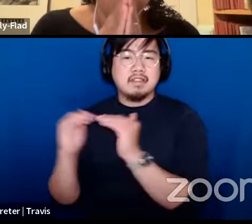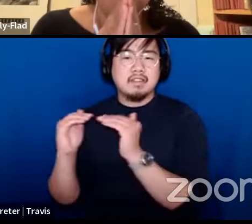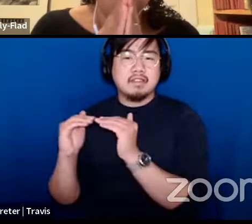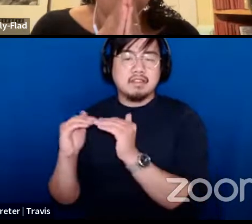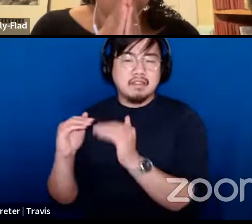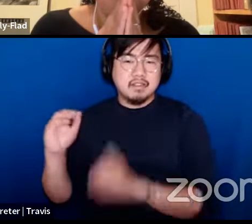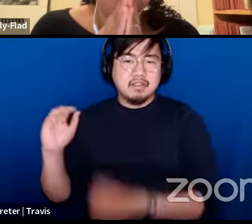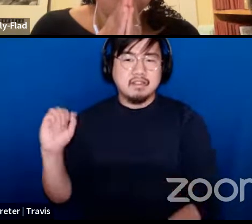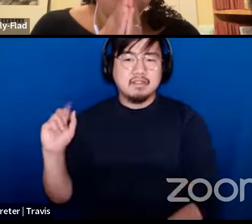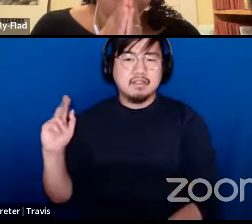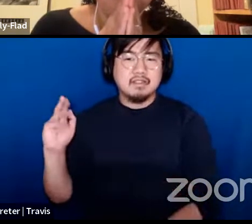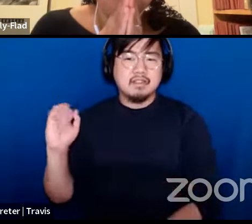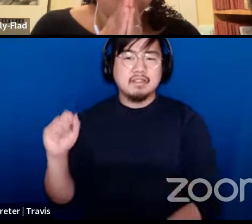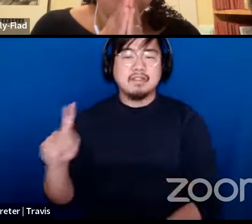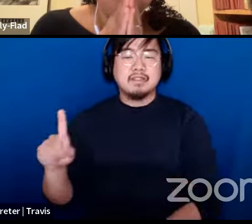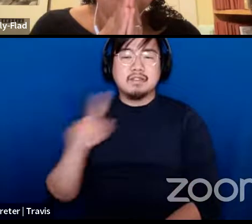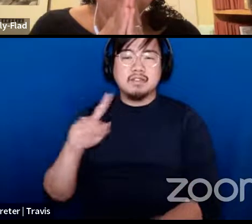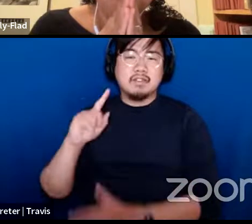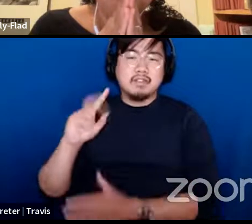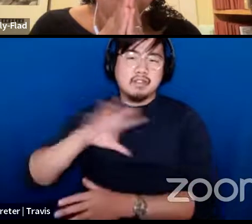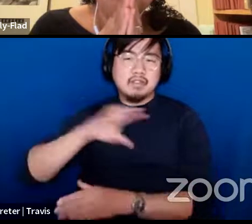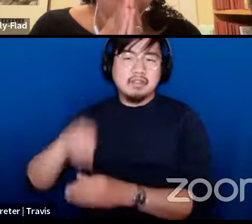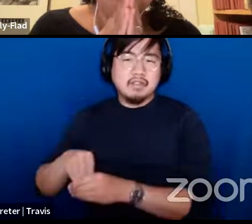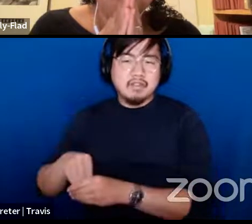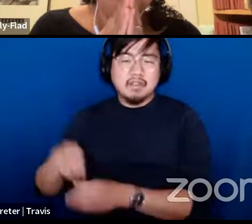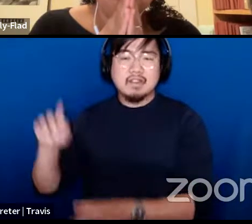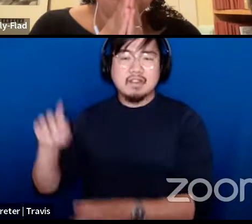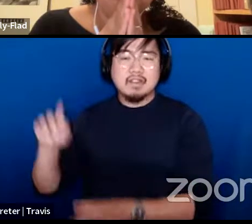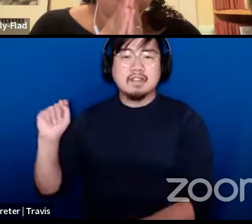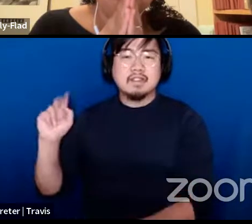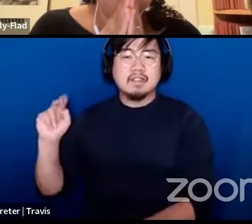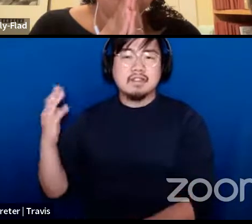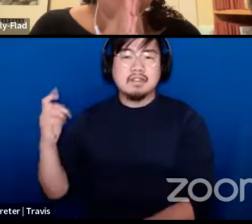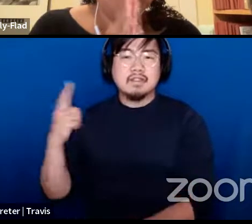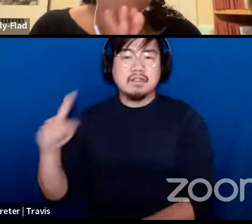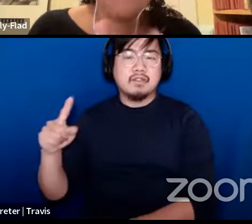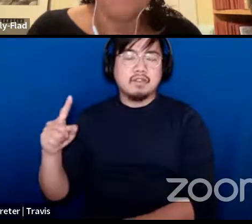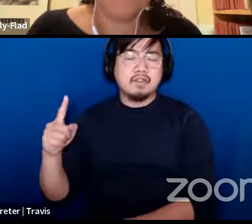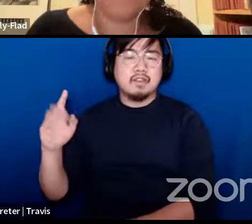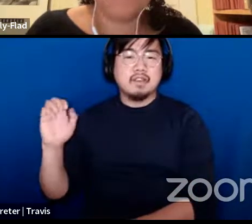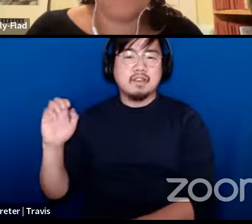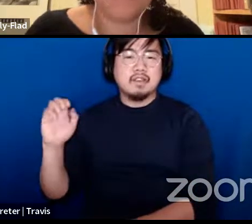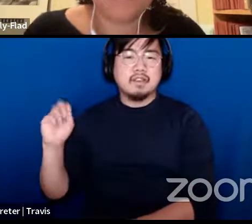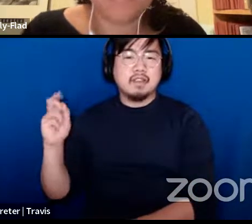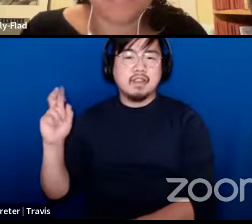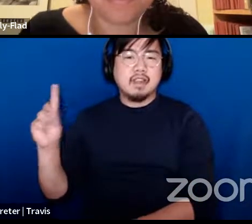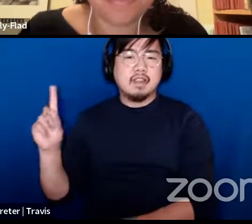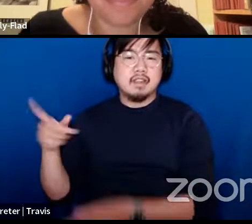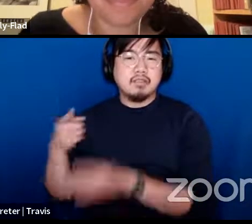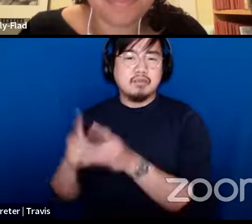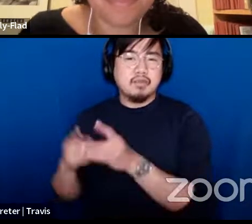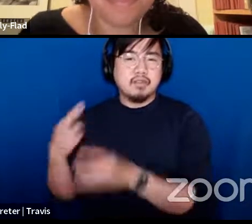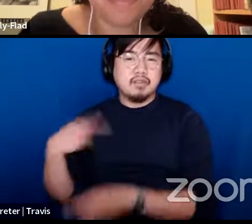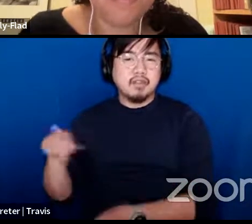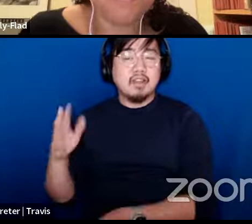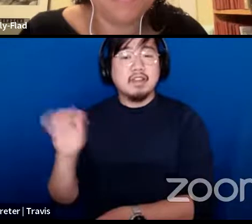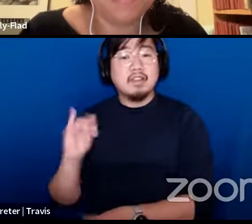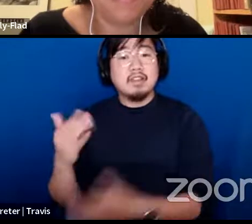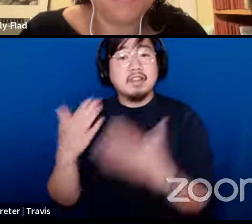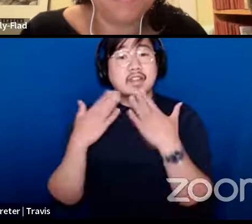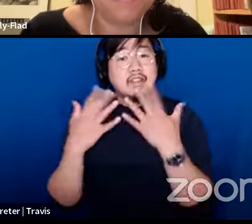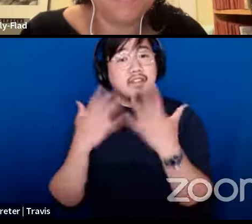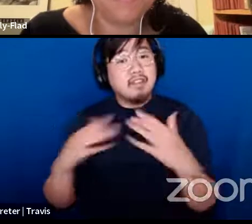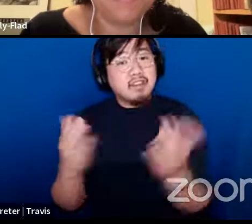Interreligious Engagement Concentration and the Thich Nhat Hanh Program for Engaged Buddhism. And thanks to all of you, the audience. We